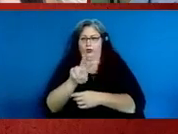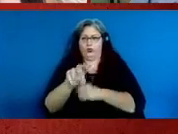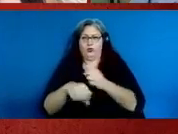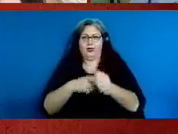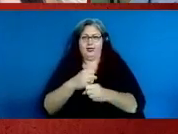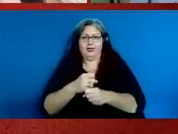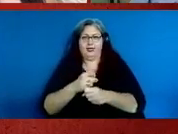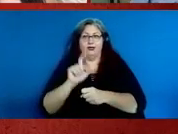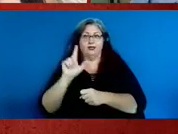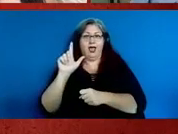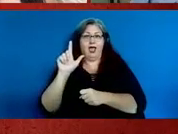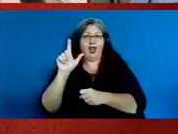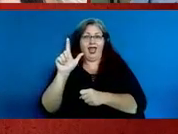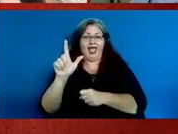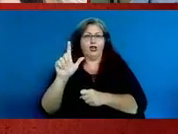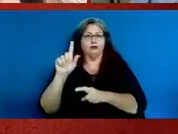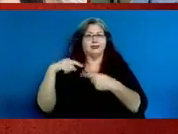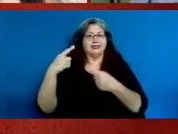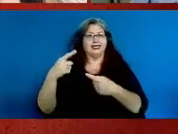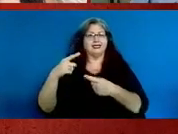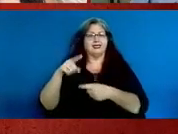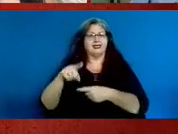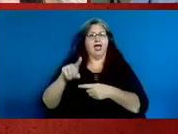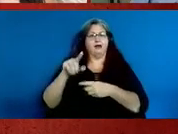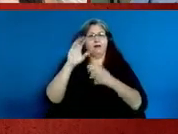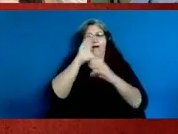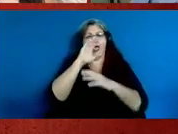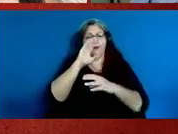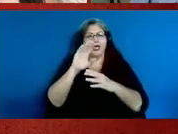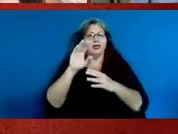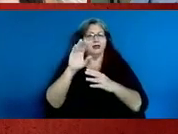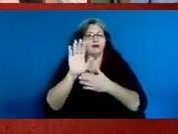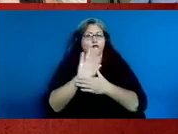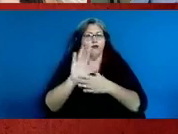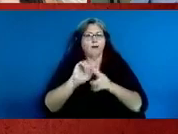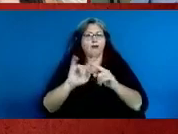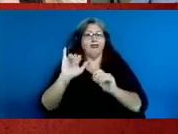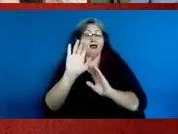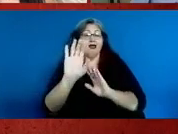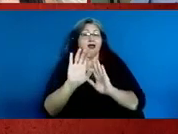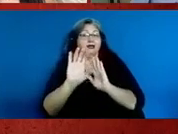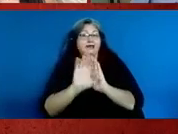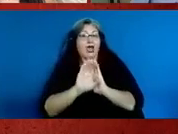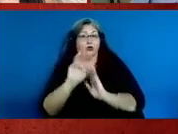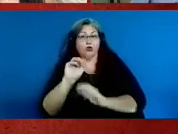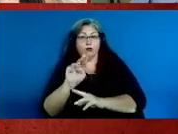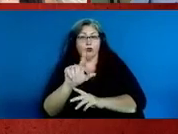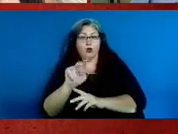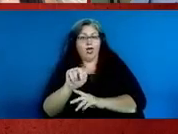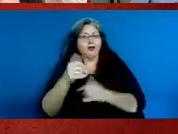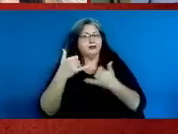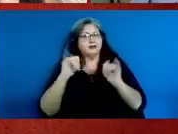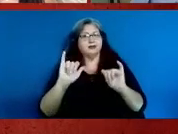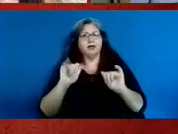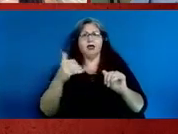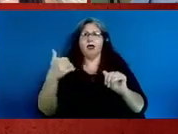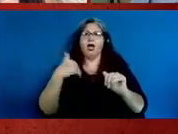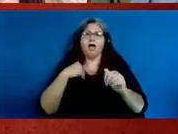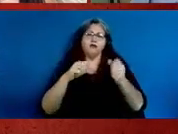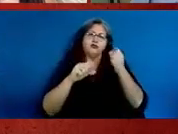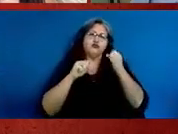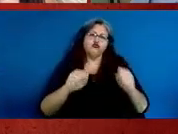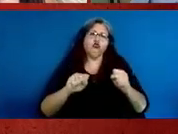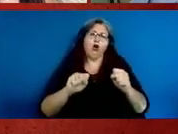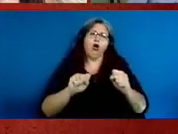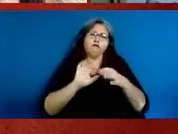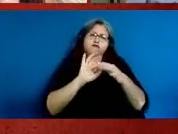later since the release of the animated film, and the character of Mulan still resonates. And I